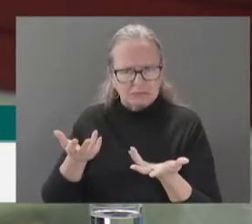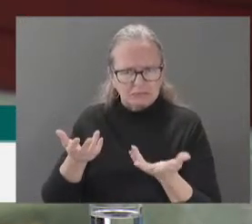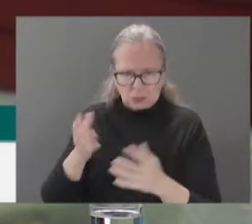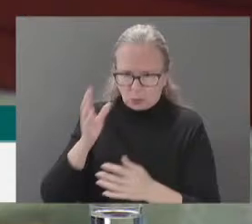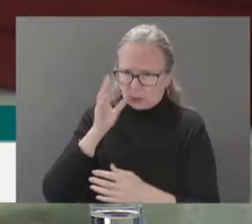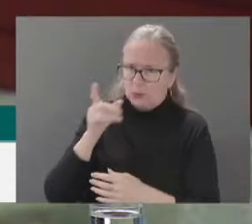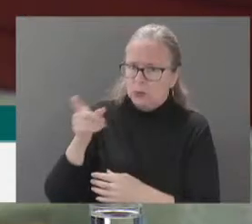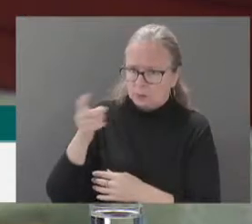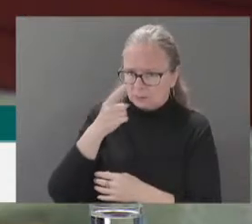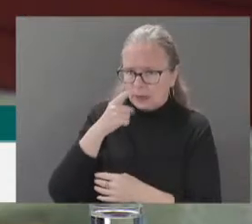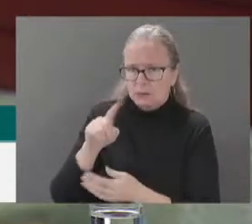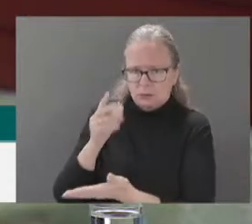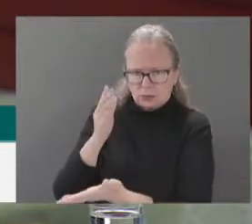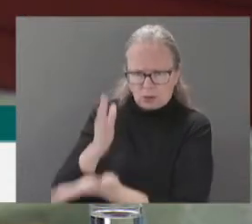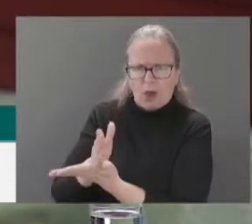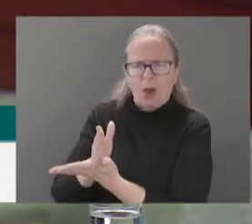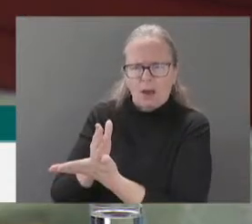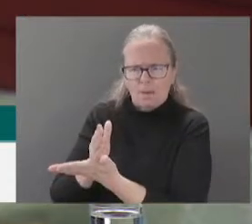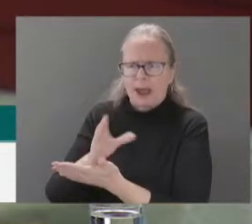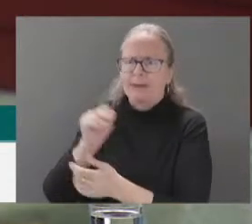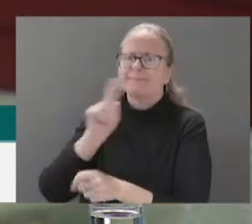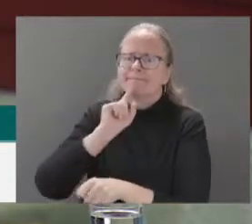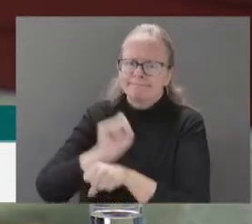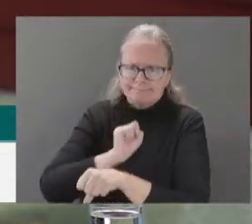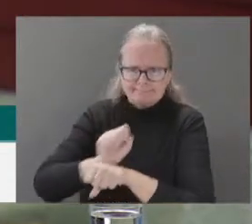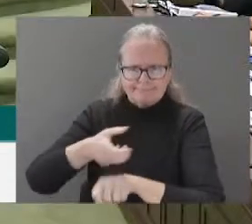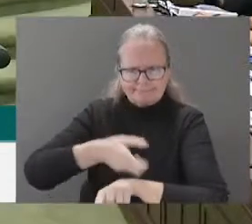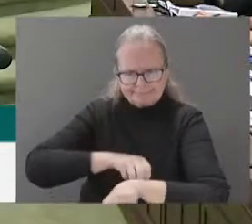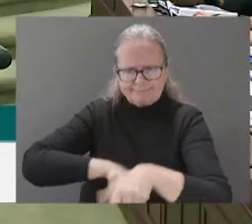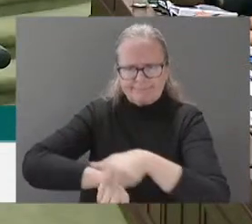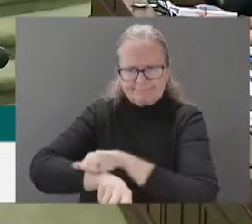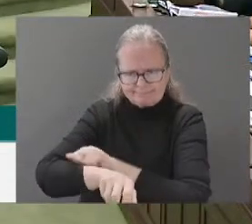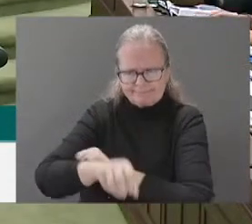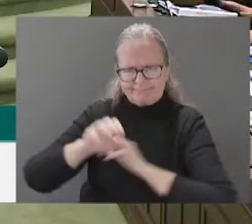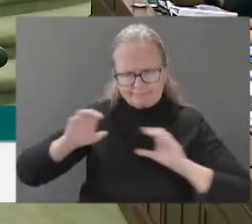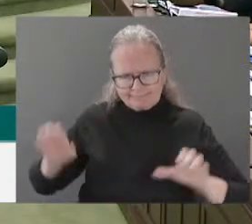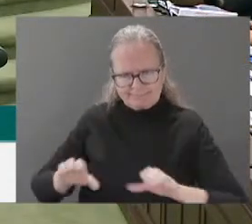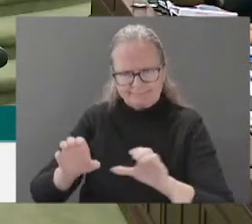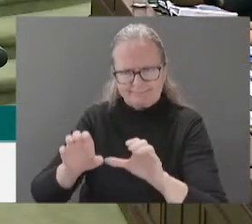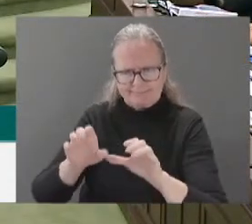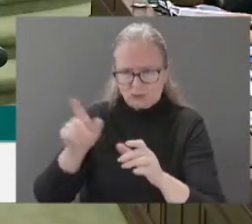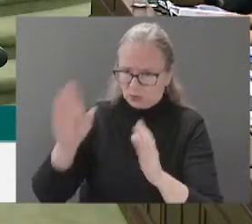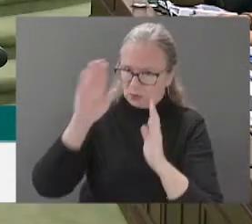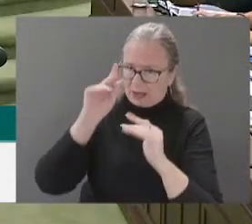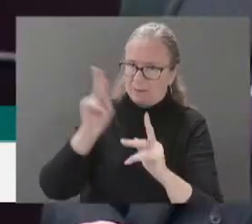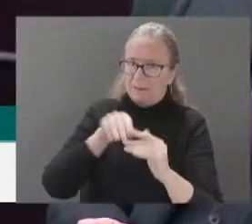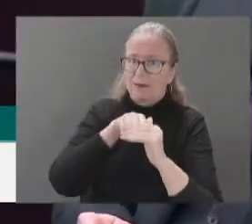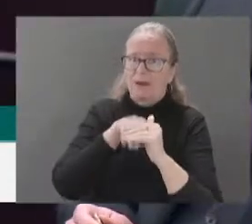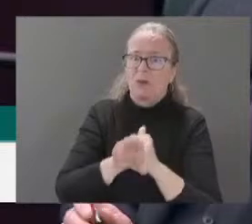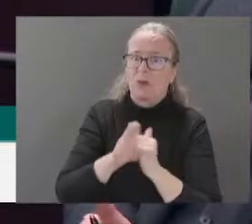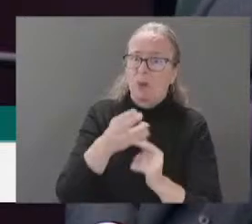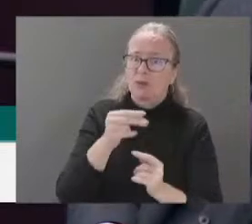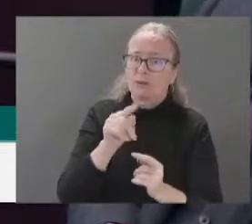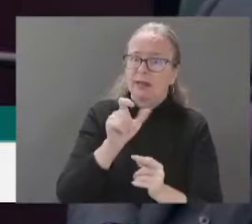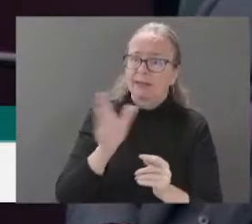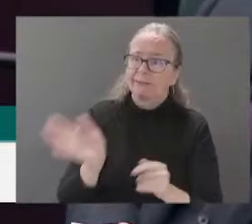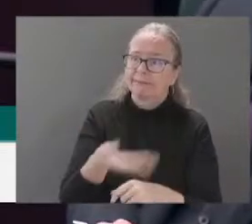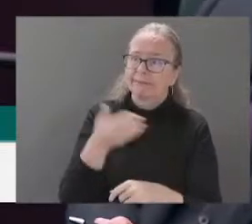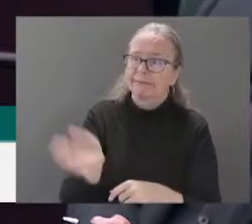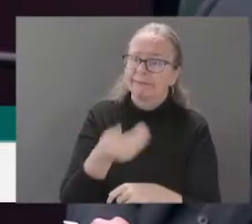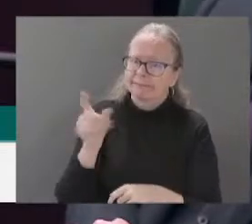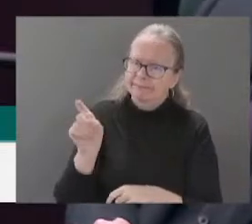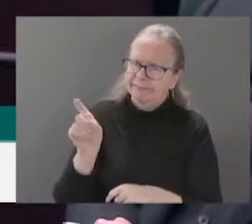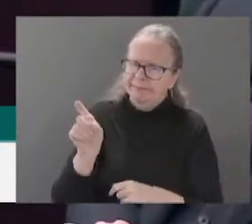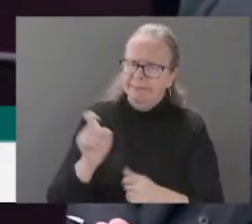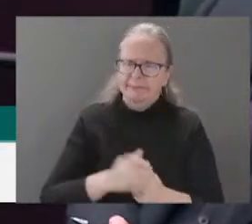to plan to check into their local motels to get Healthcare The Honorable the minister of Health Mr Speaker what a